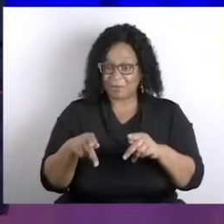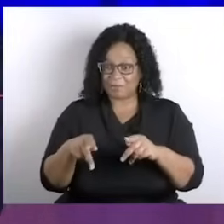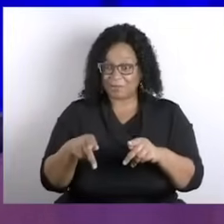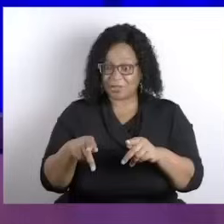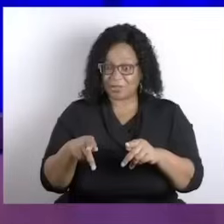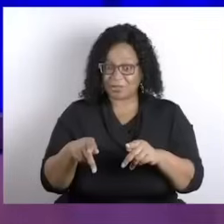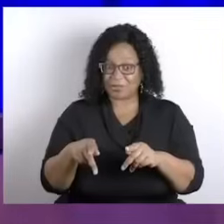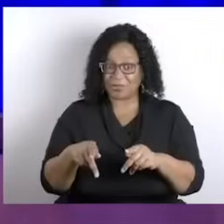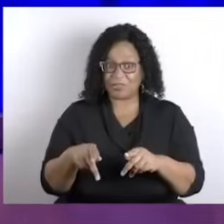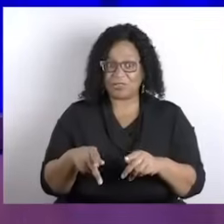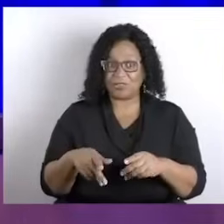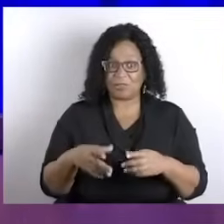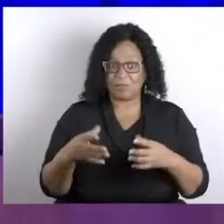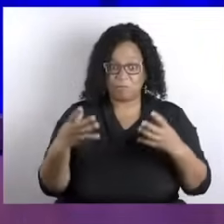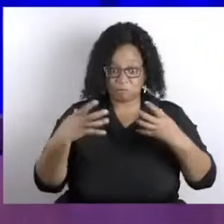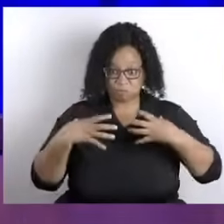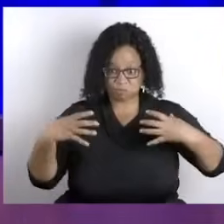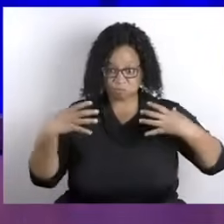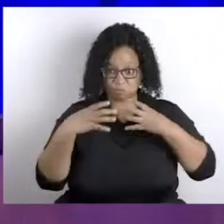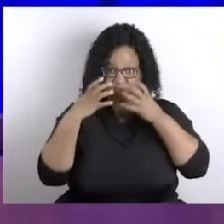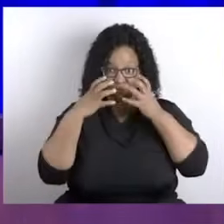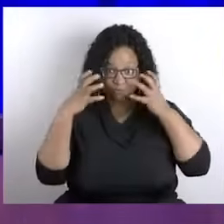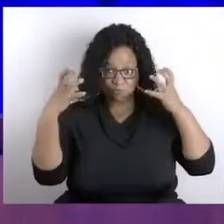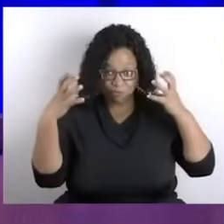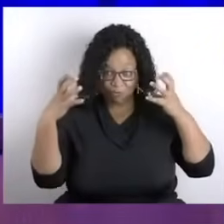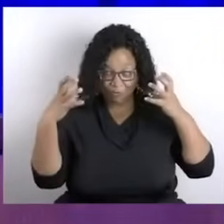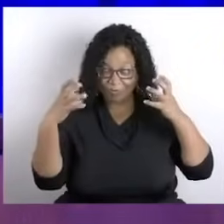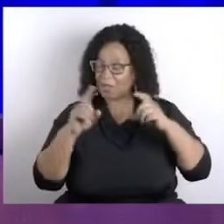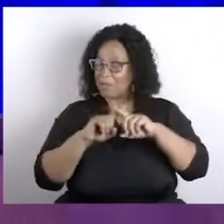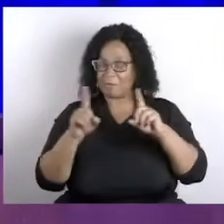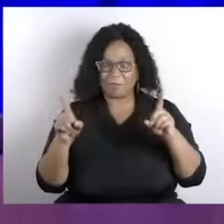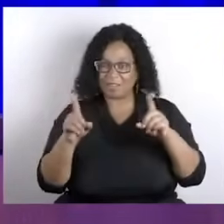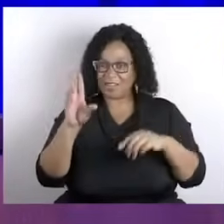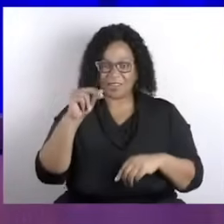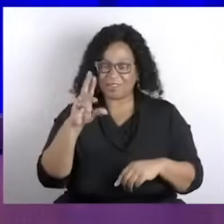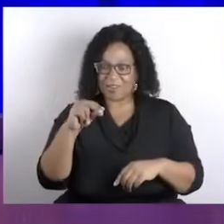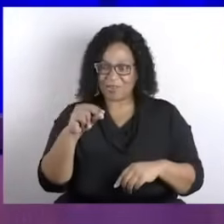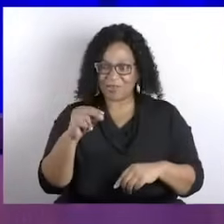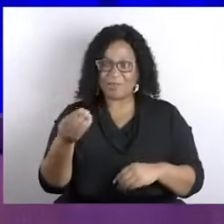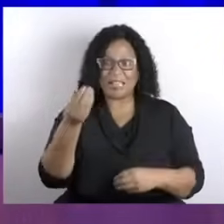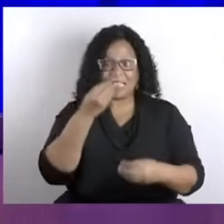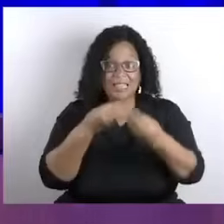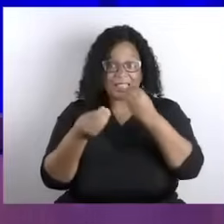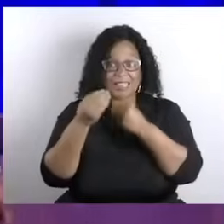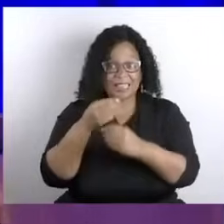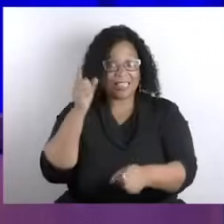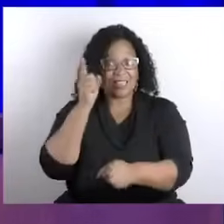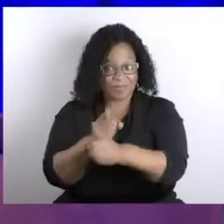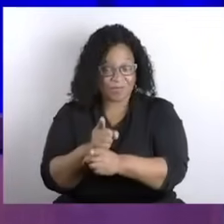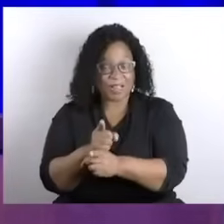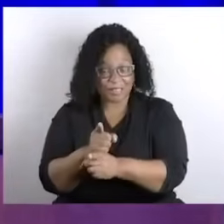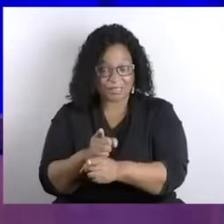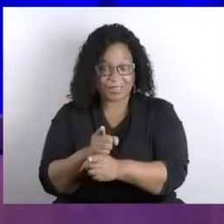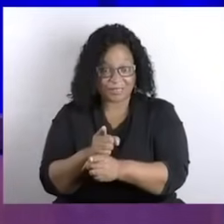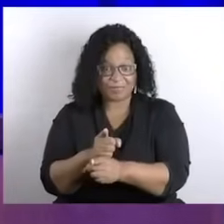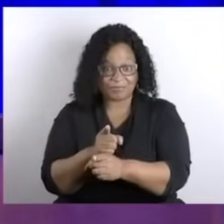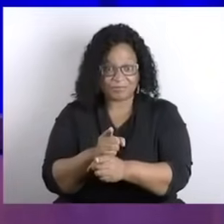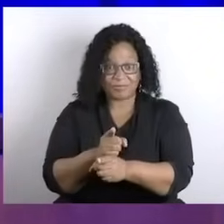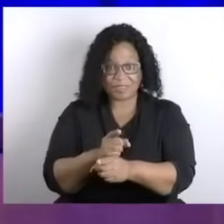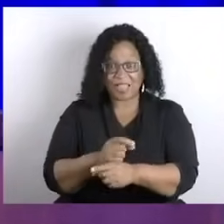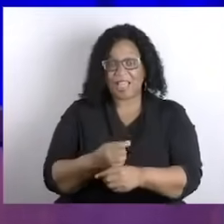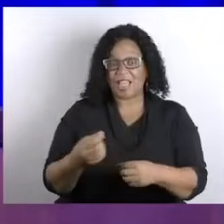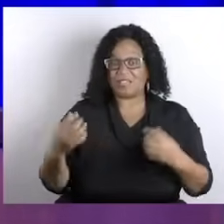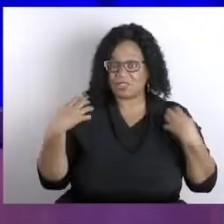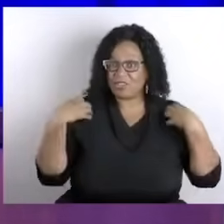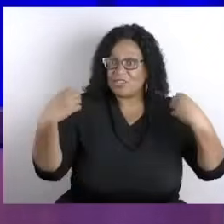15. But he says, plant some gardens and eat the fruit thereof. You start eating right, you lose that quarantine